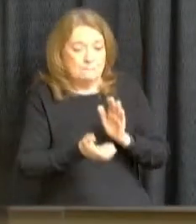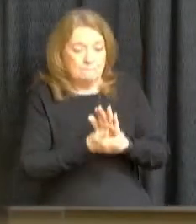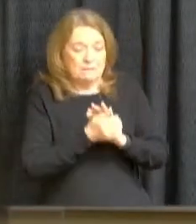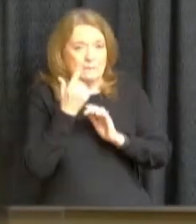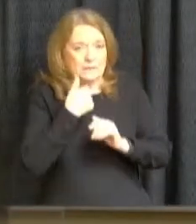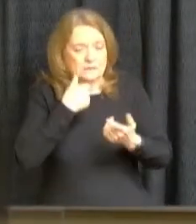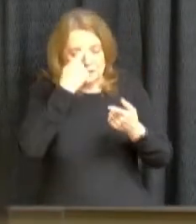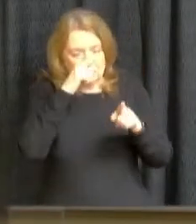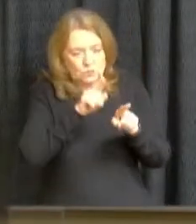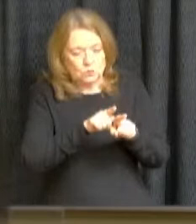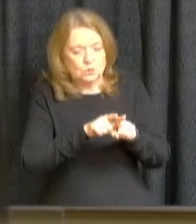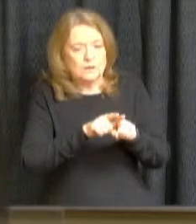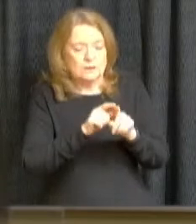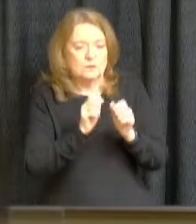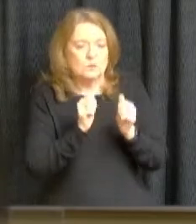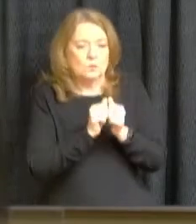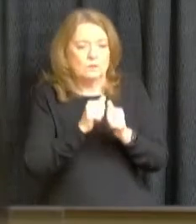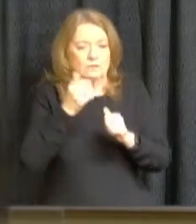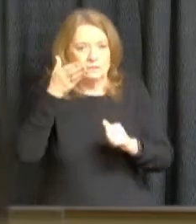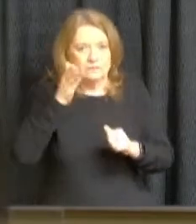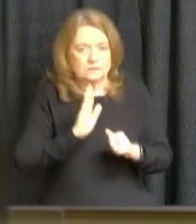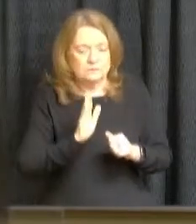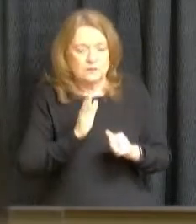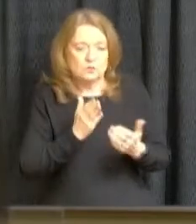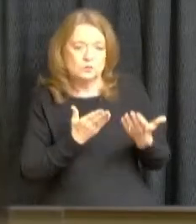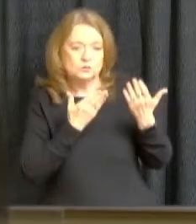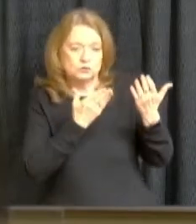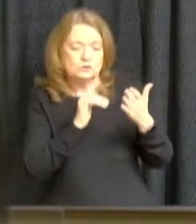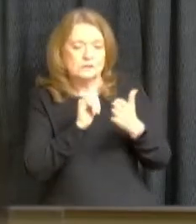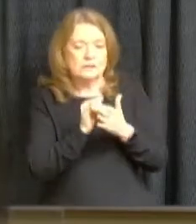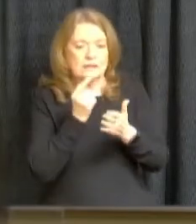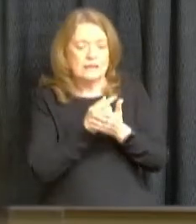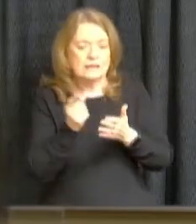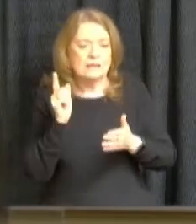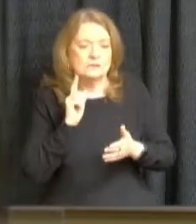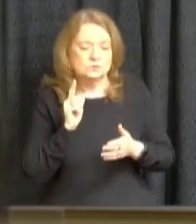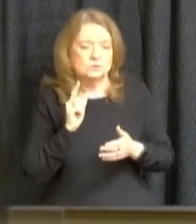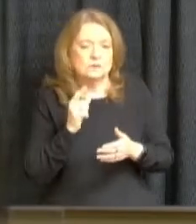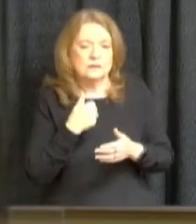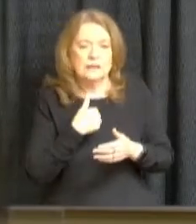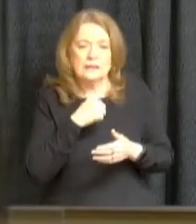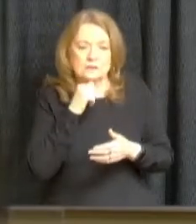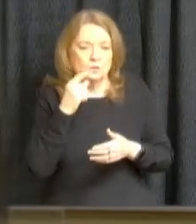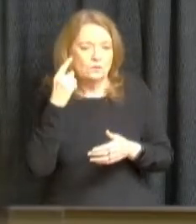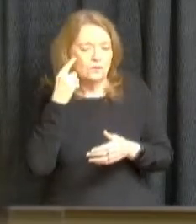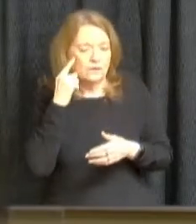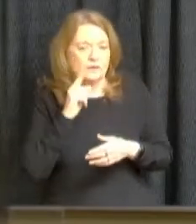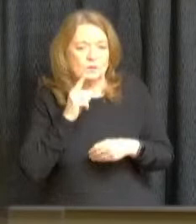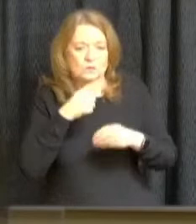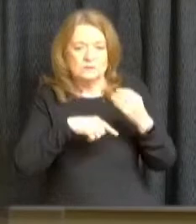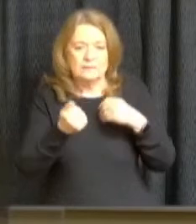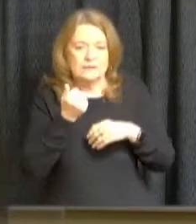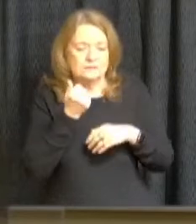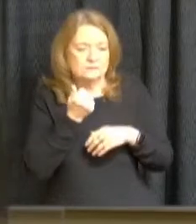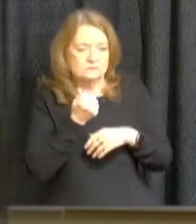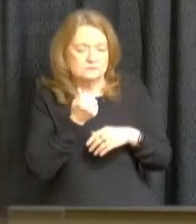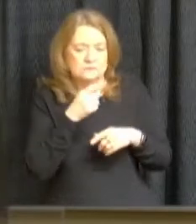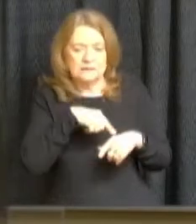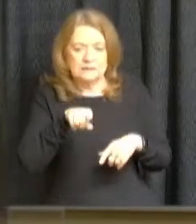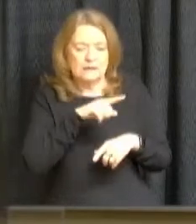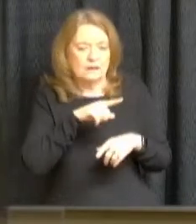with the speaker who suggested that last week. I don't think that it was about any wrong, that